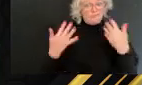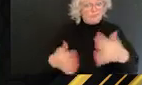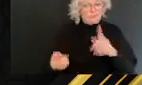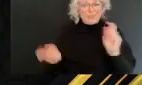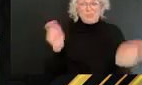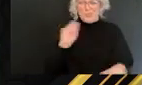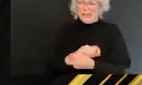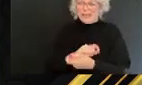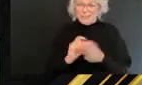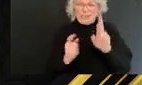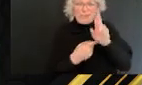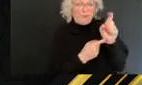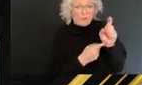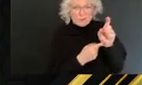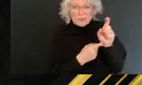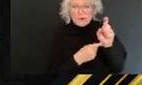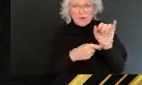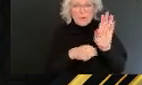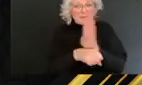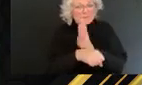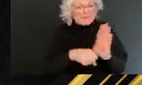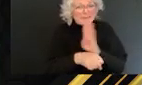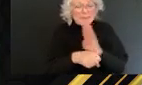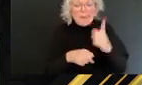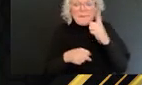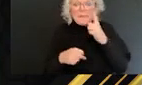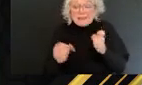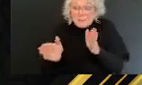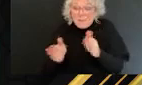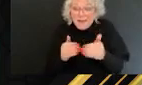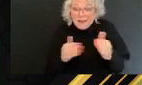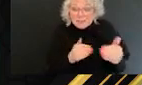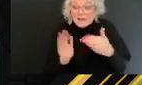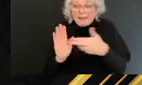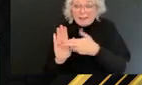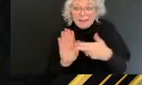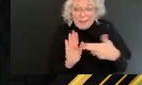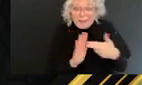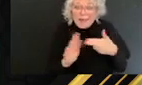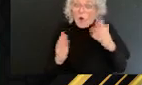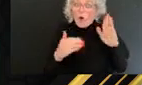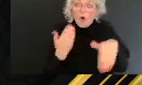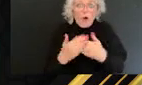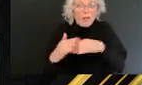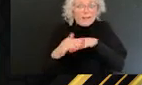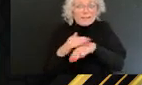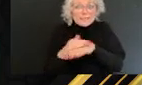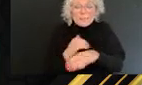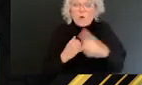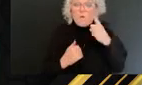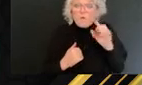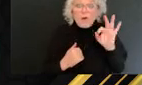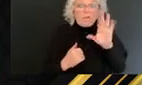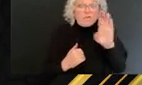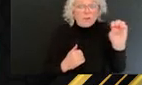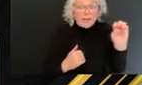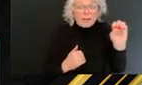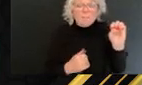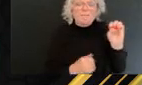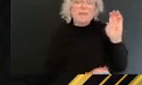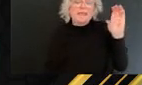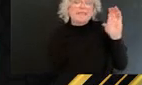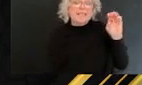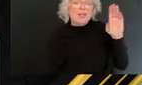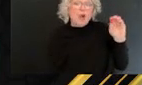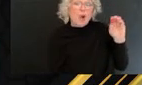industry by providing an accessible brand, including packaging and labeling, for free. Here to accept the award is CEO